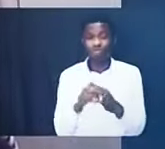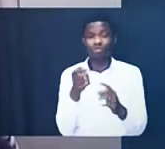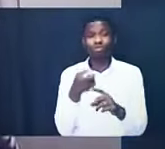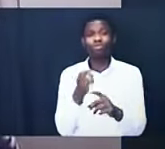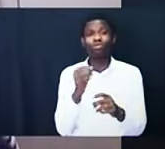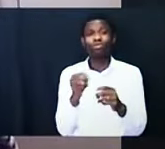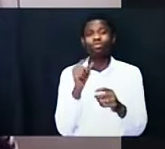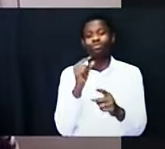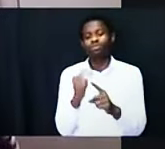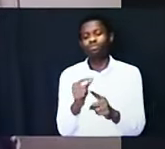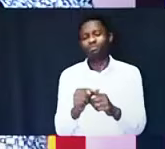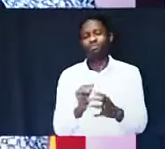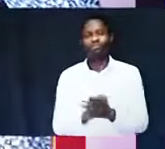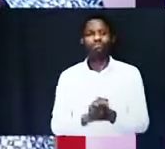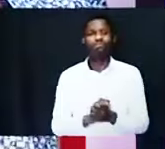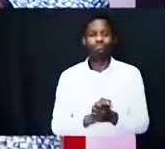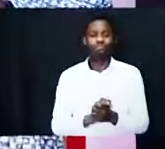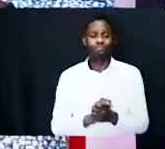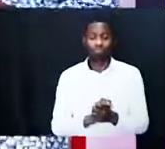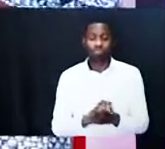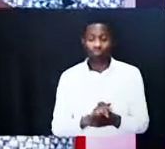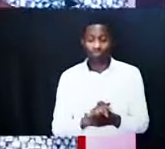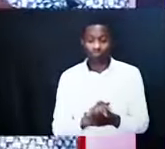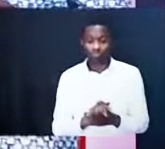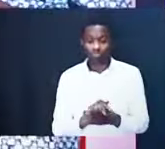Now let's take this one. Luke 21.